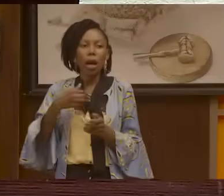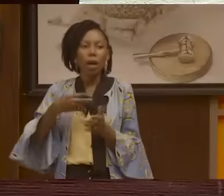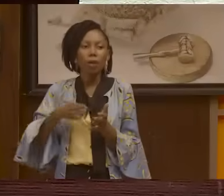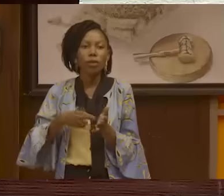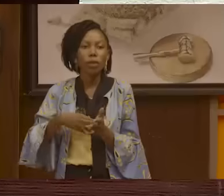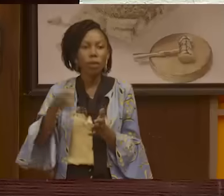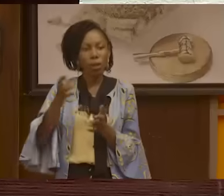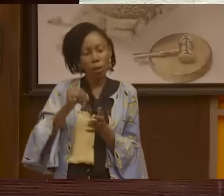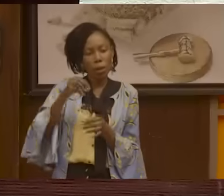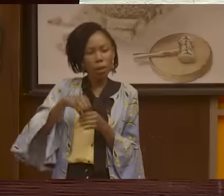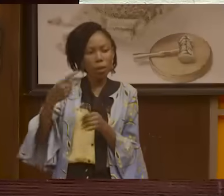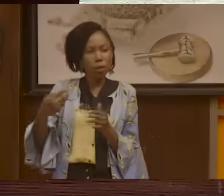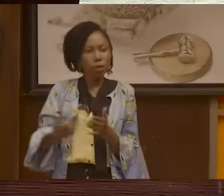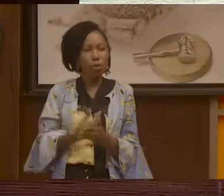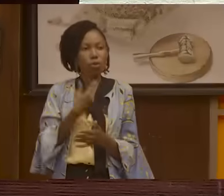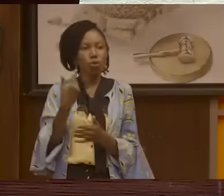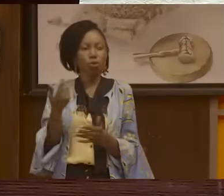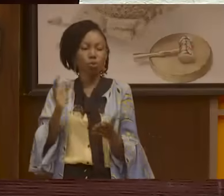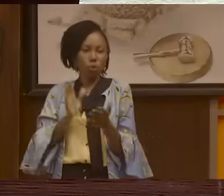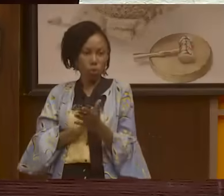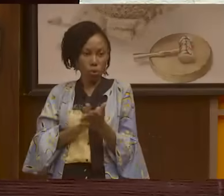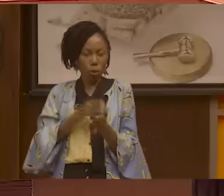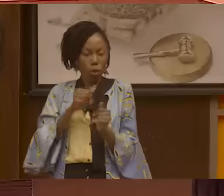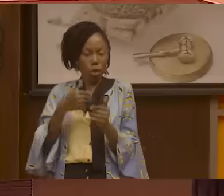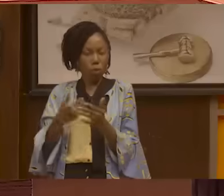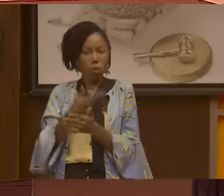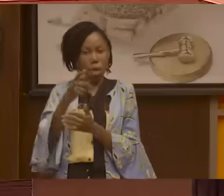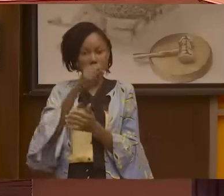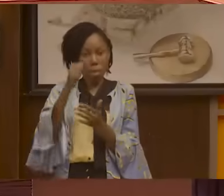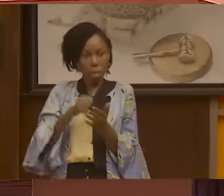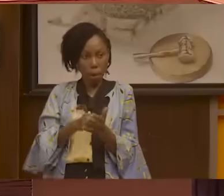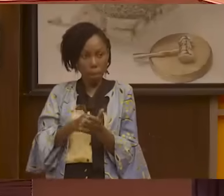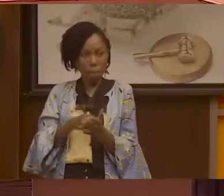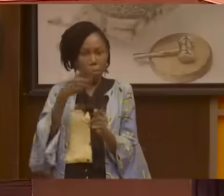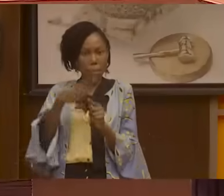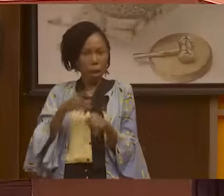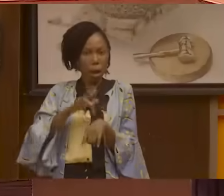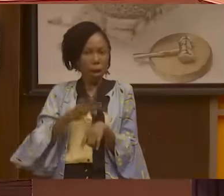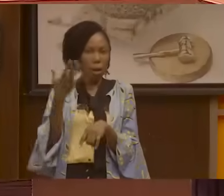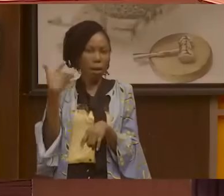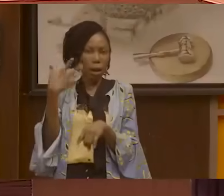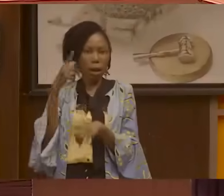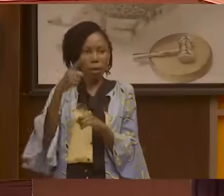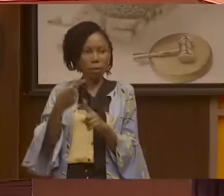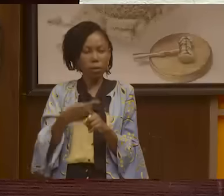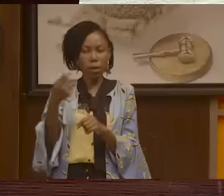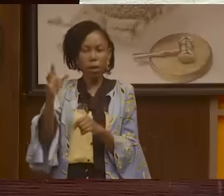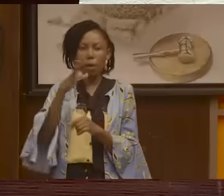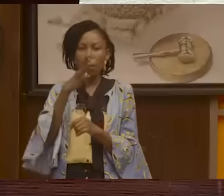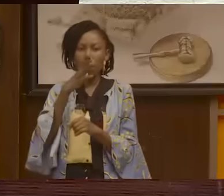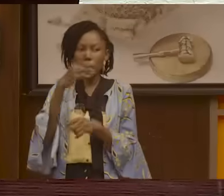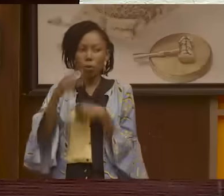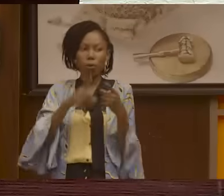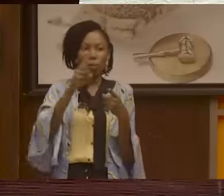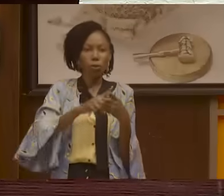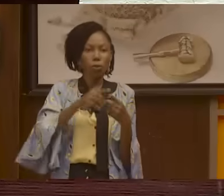registered them in a new school, being the beginning of a new term. But early last month, their mother went to my brother